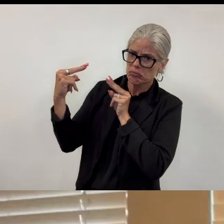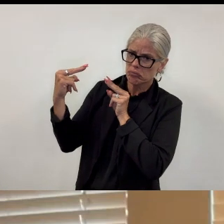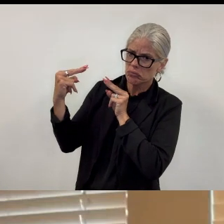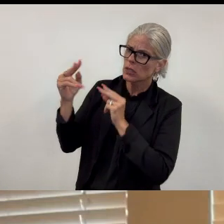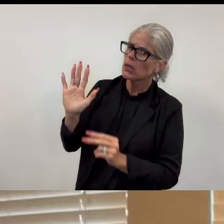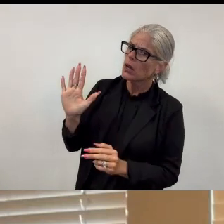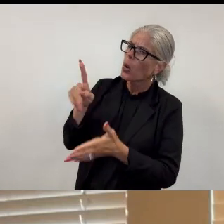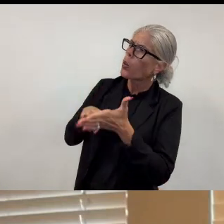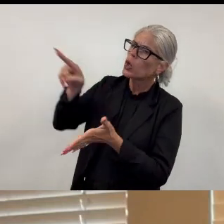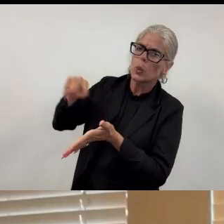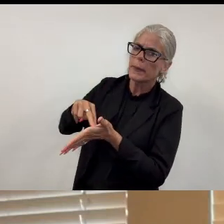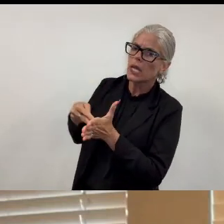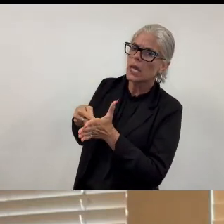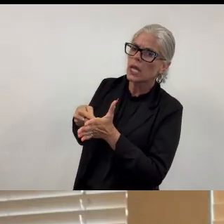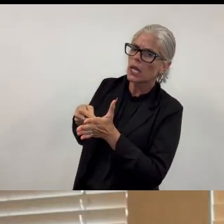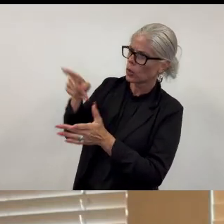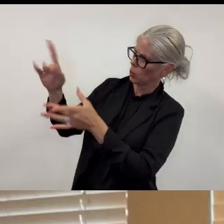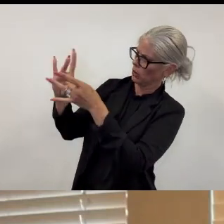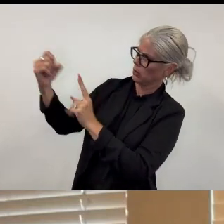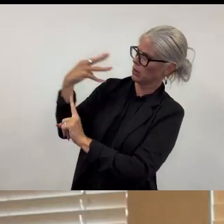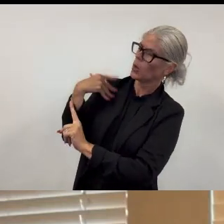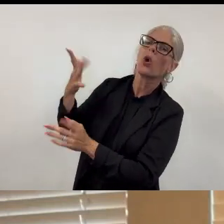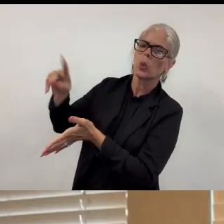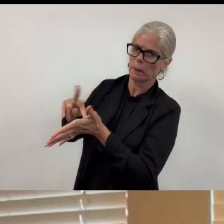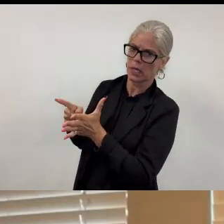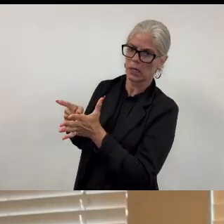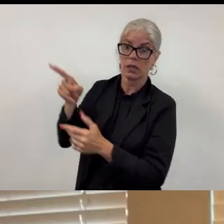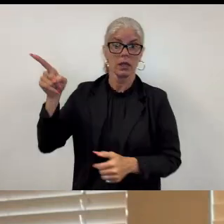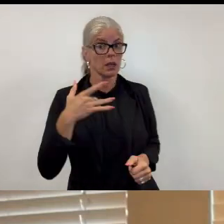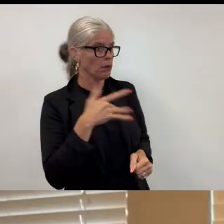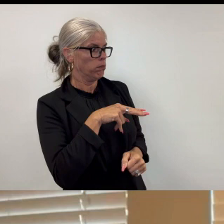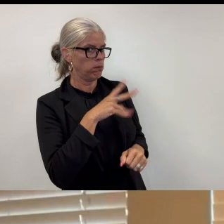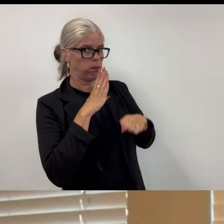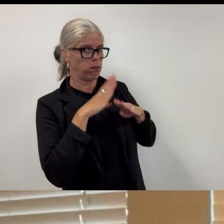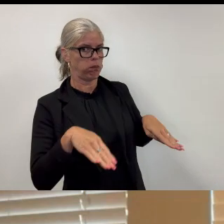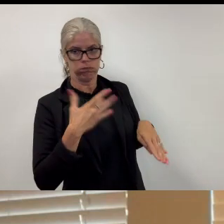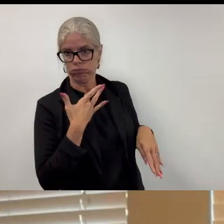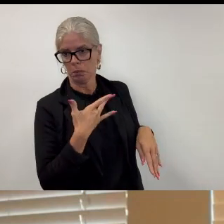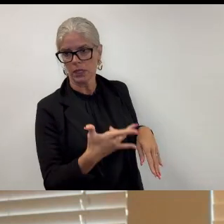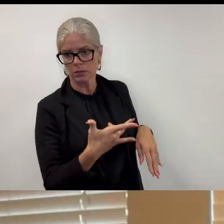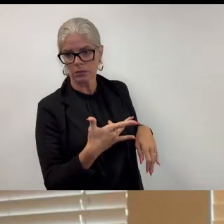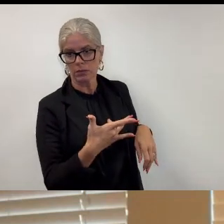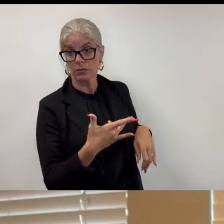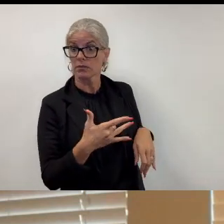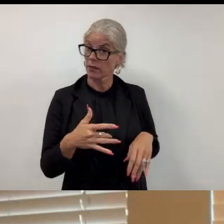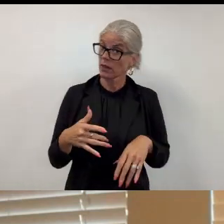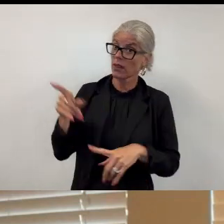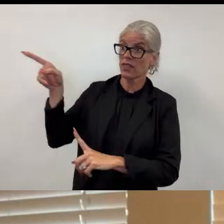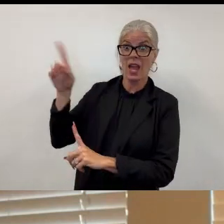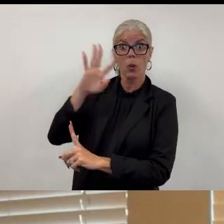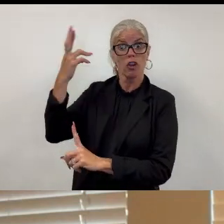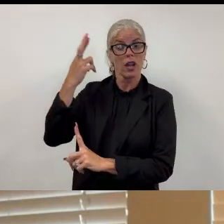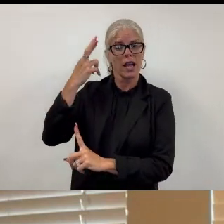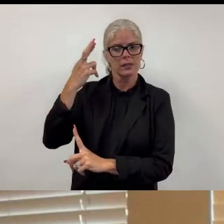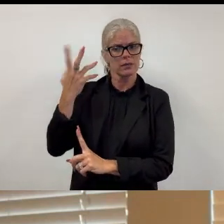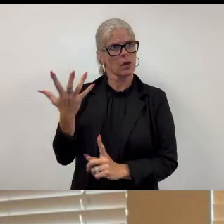making eye contact, what did they mean by that? And leave that silence and really encourage them to think about